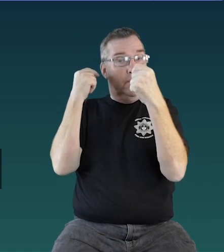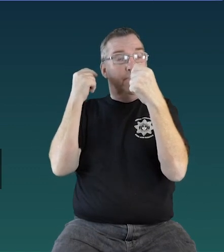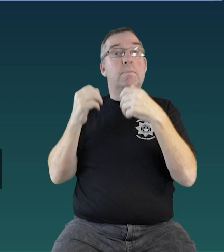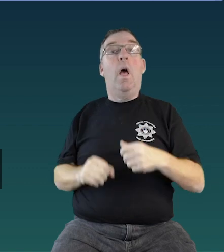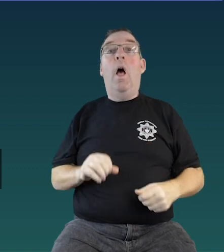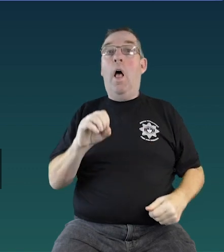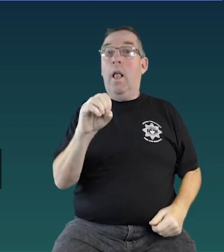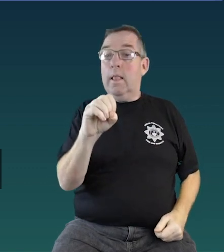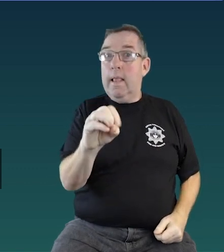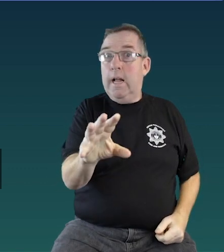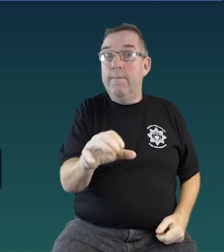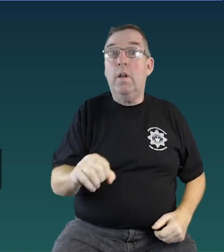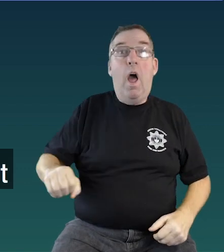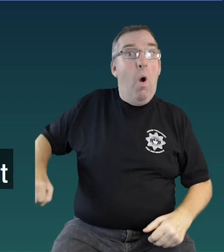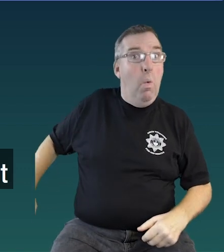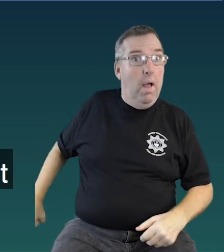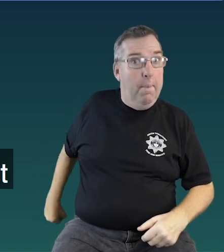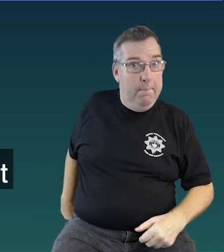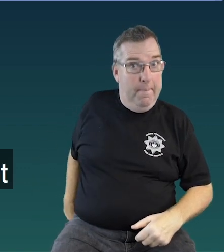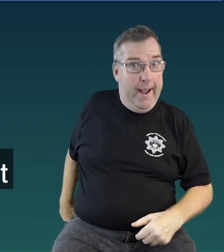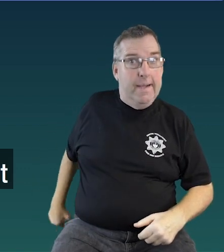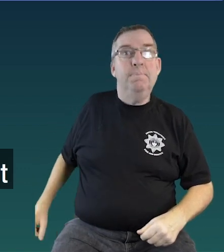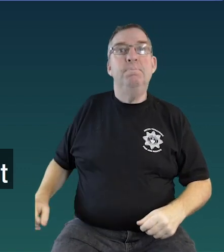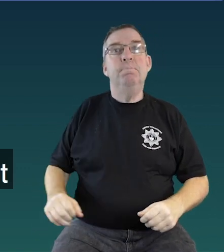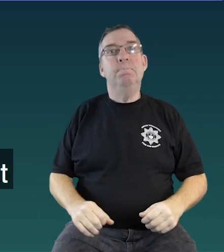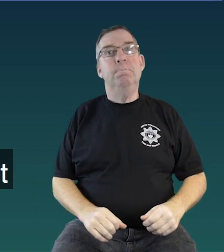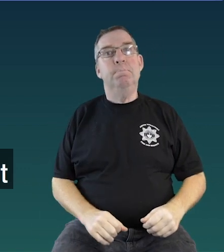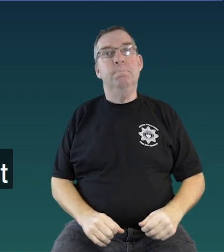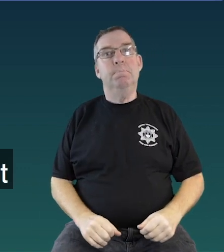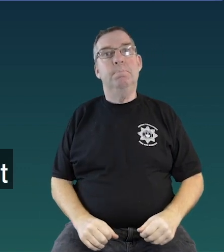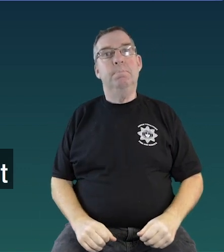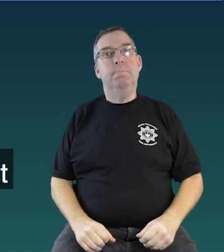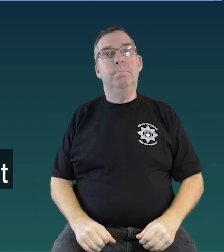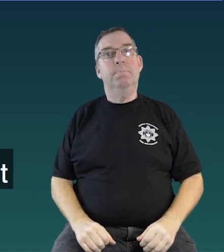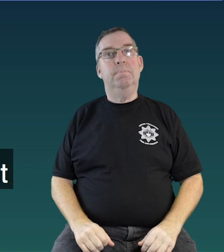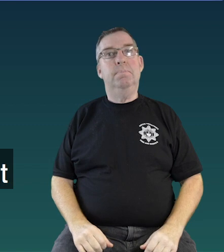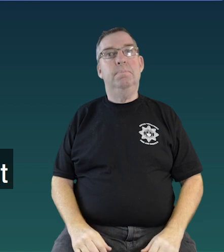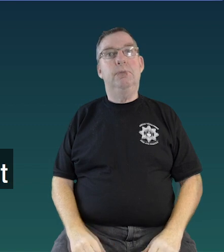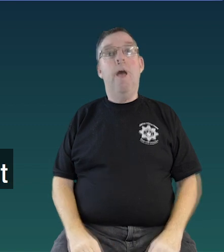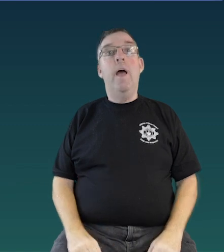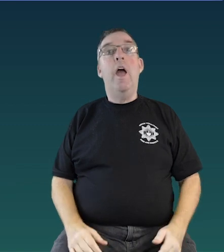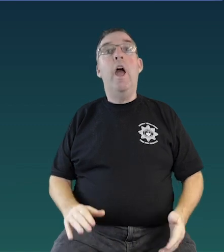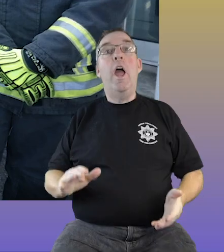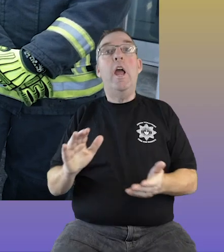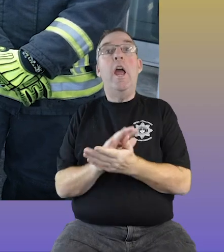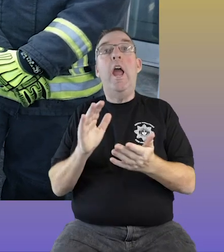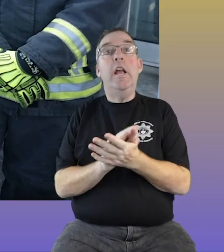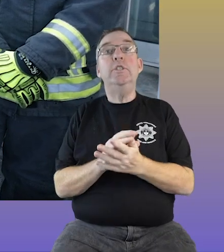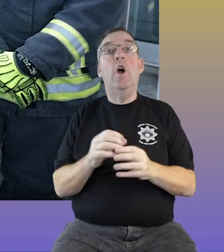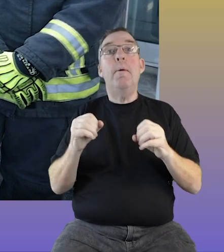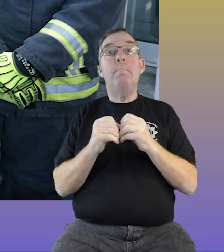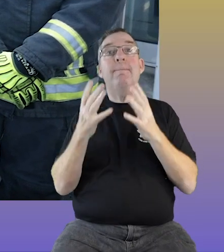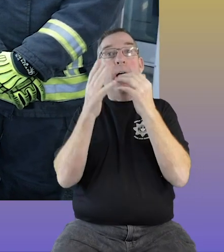bike, always wear a helmet and make sure that your bike has a light at the front and at the back. Have fun